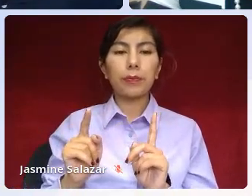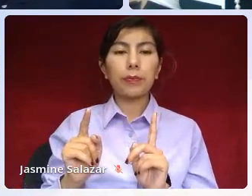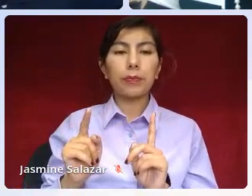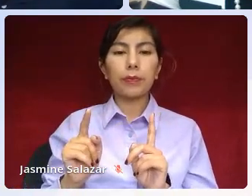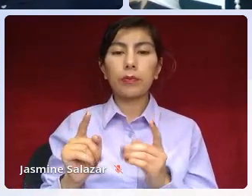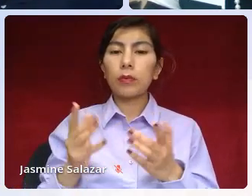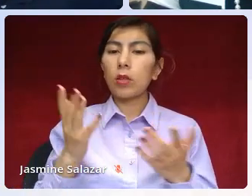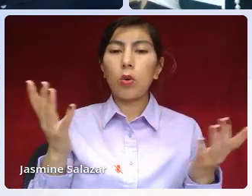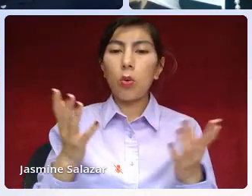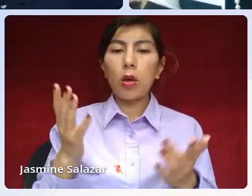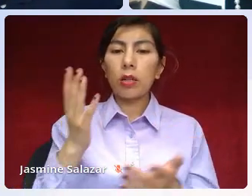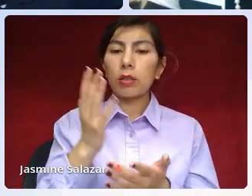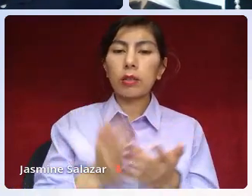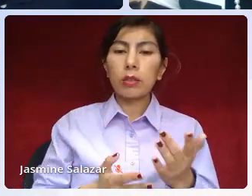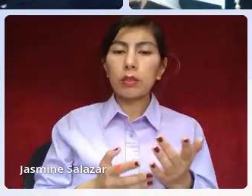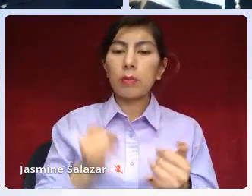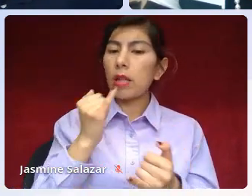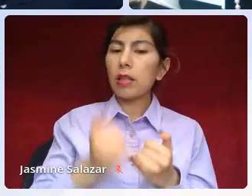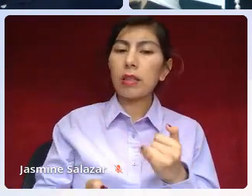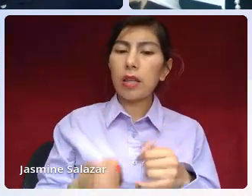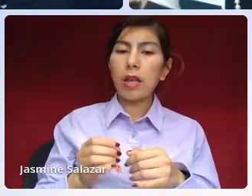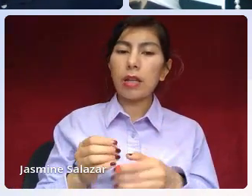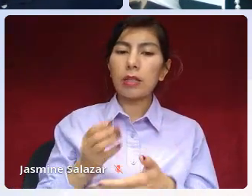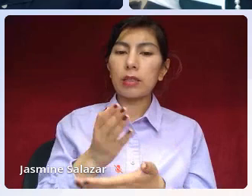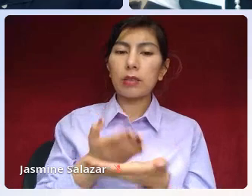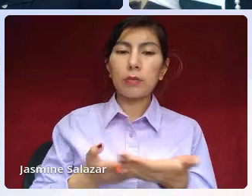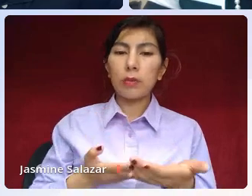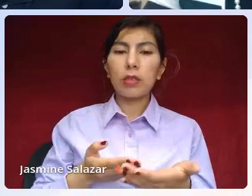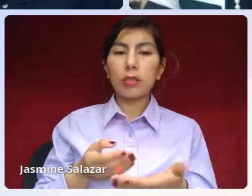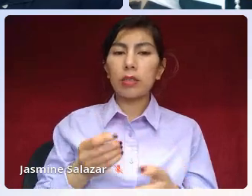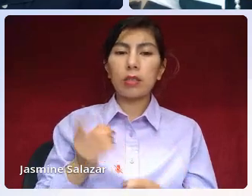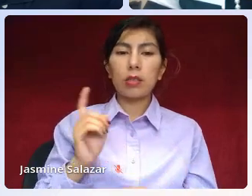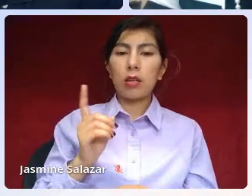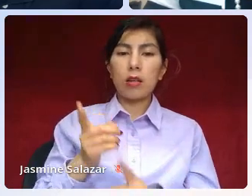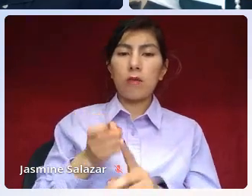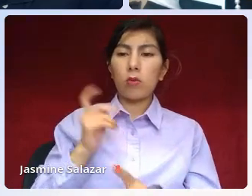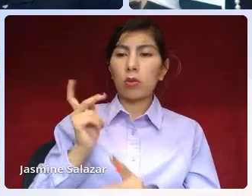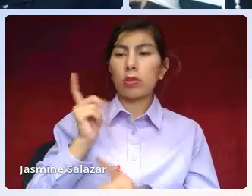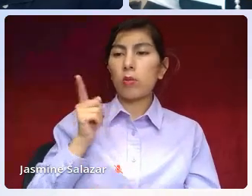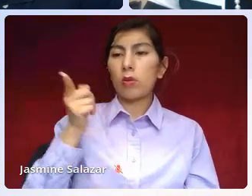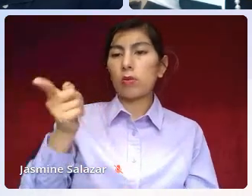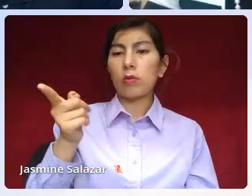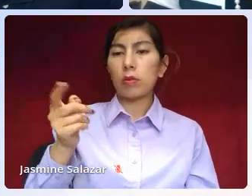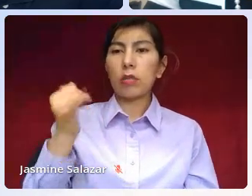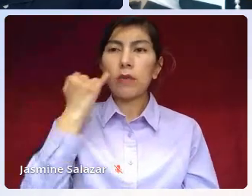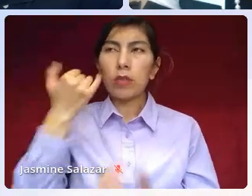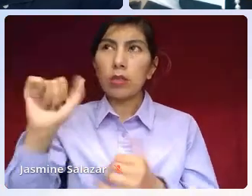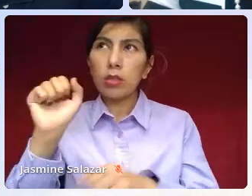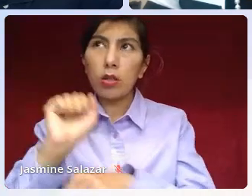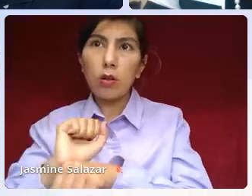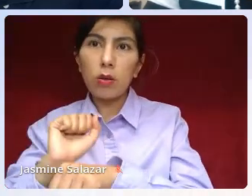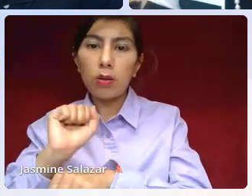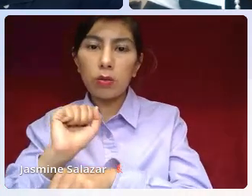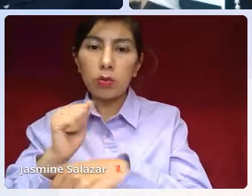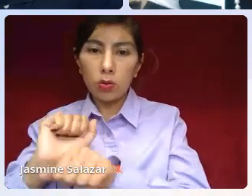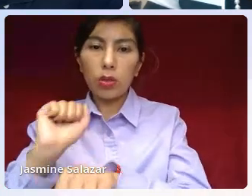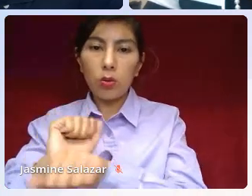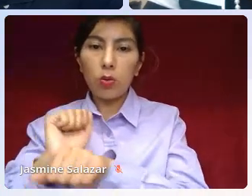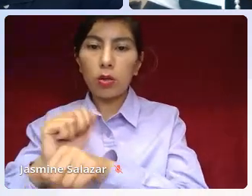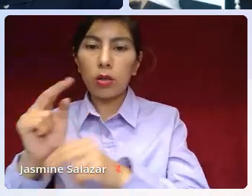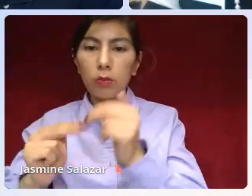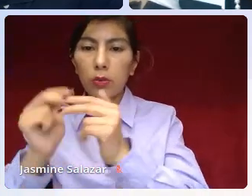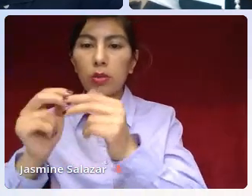what's sort of the last piece that you would say to somebody wherever they are? Maybe they're still building that foundation, or maybe they're struggling because they don't really know how to